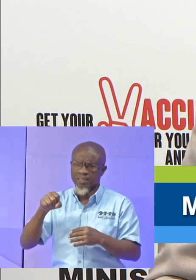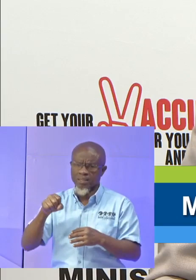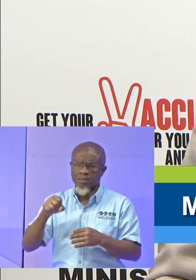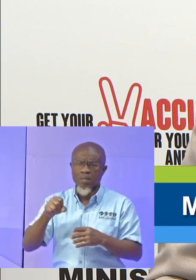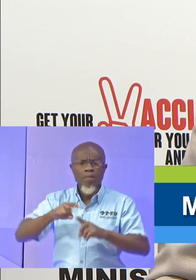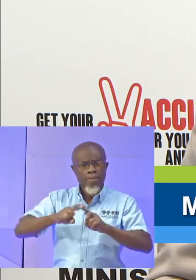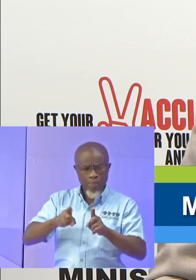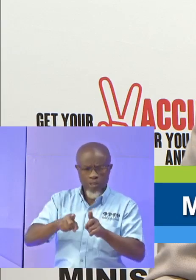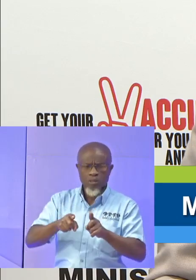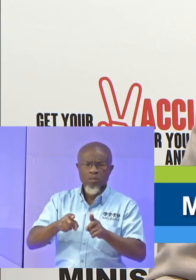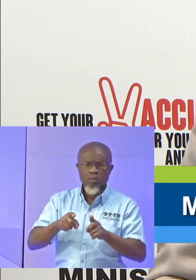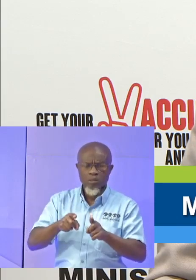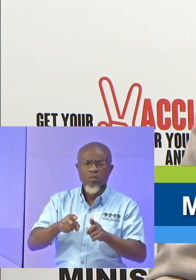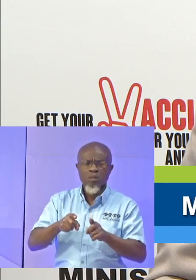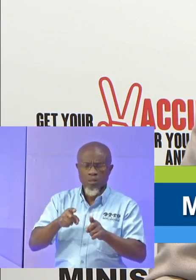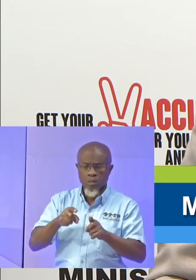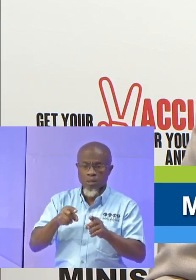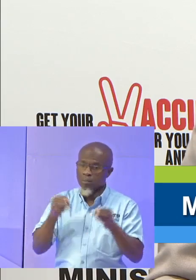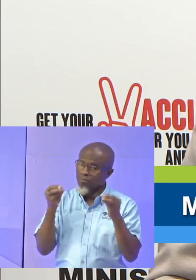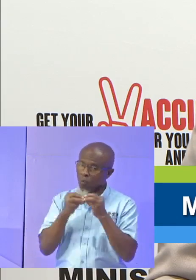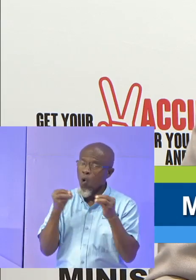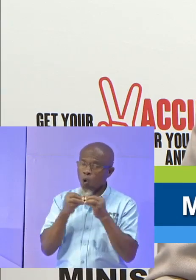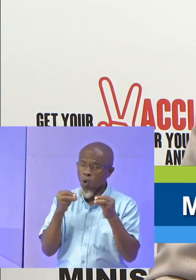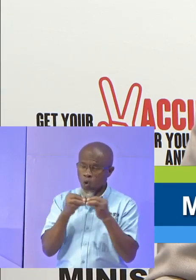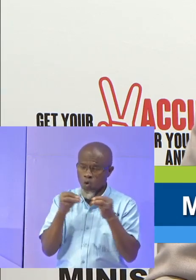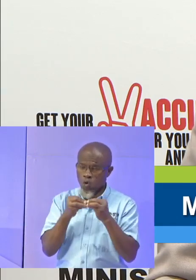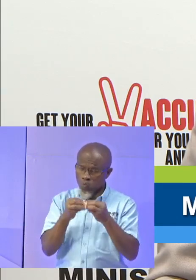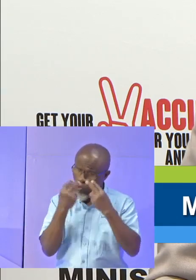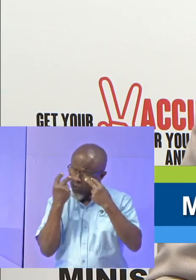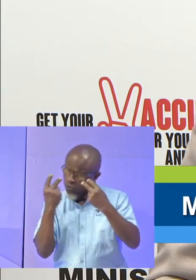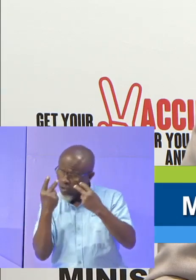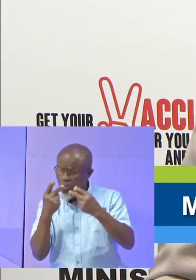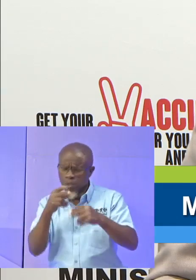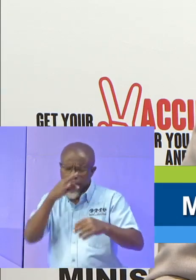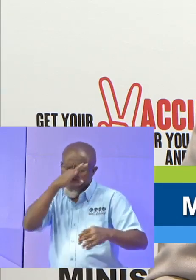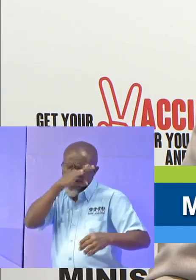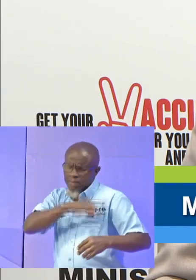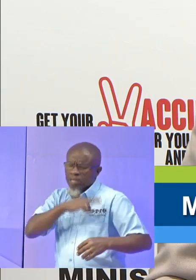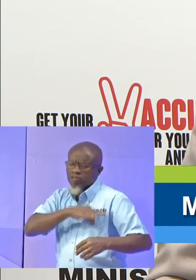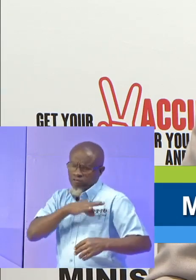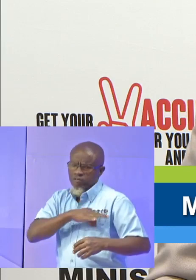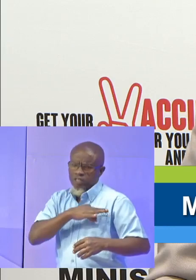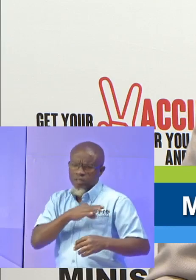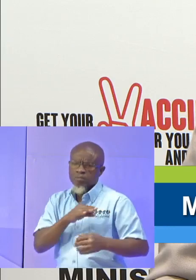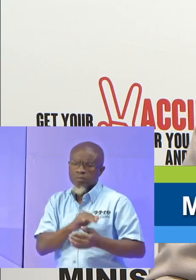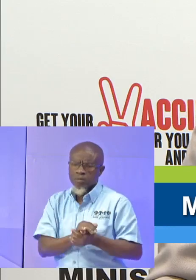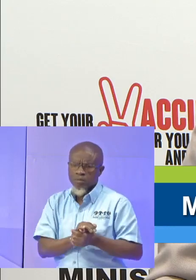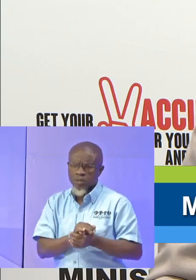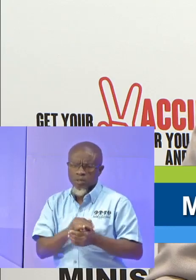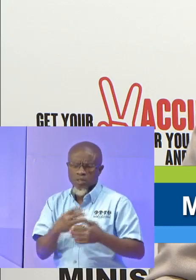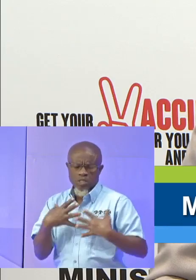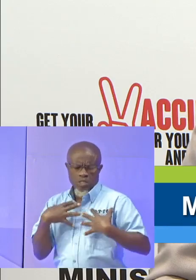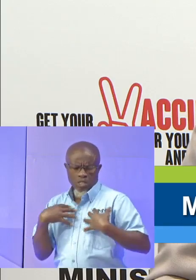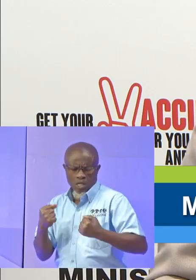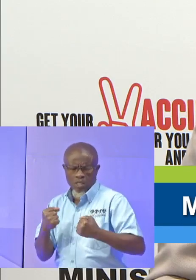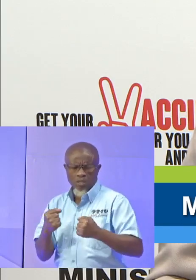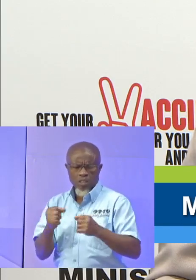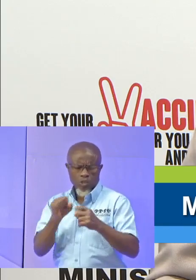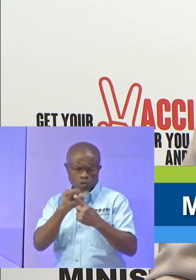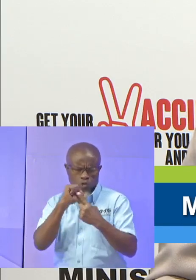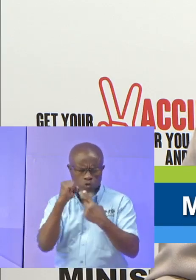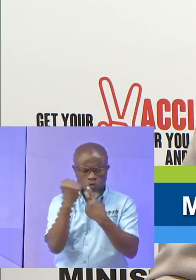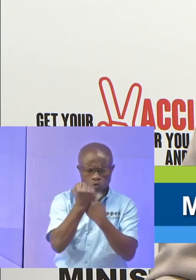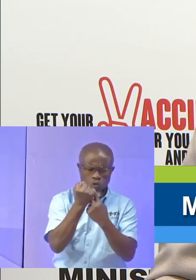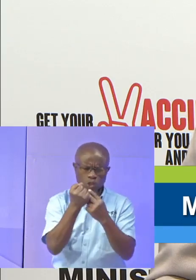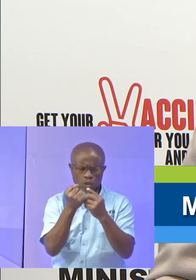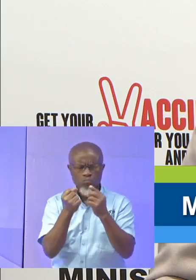far outweighed by the social, educational, and health benefits that will accrue to having